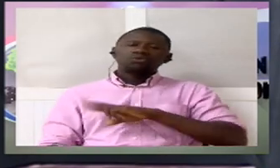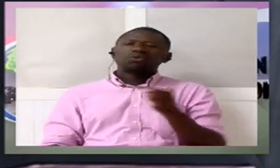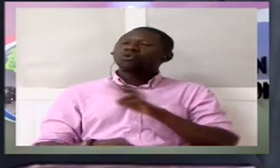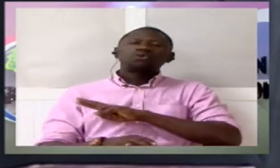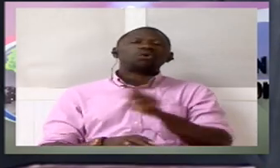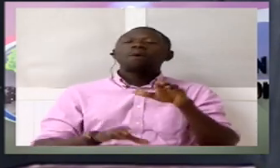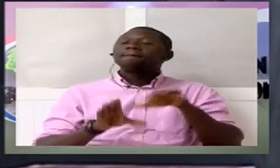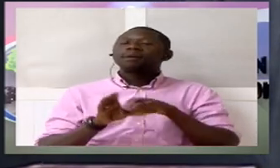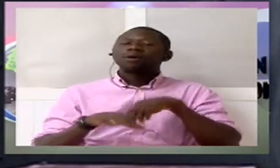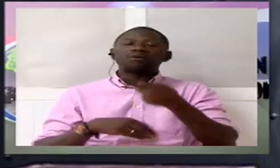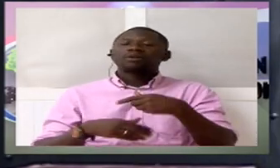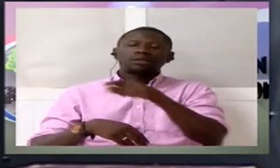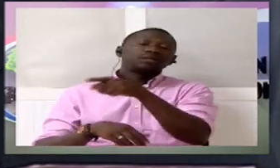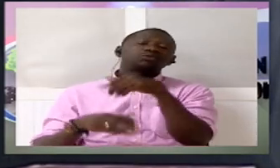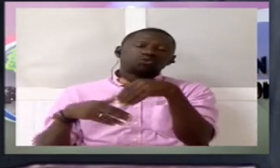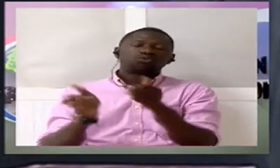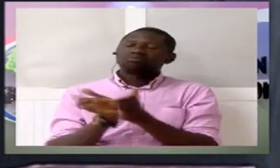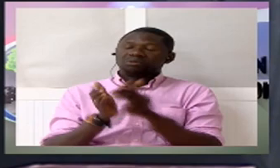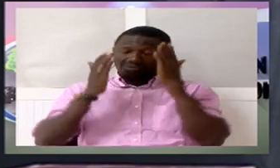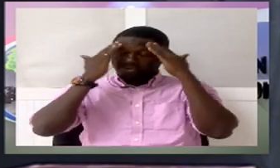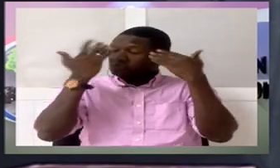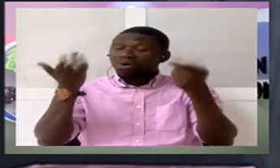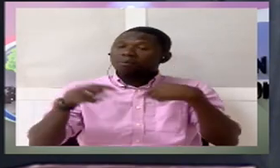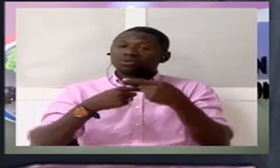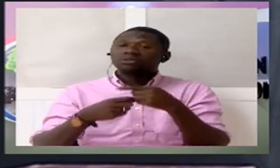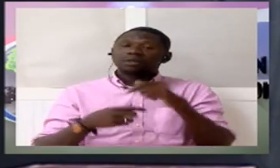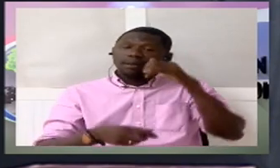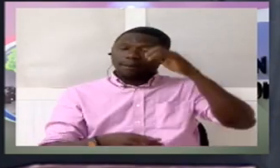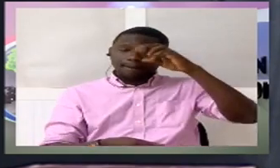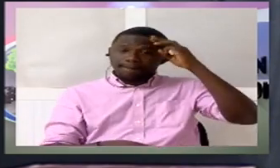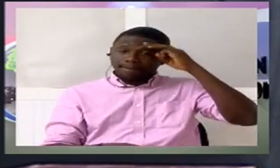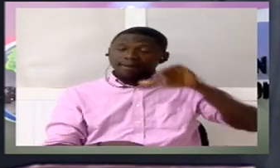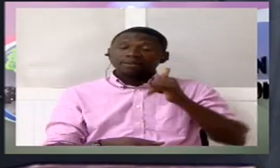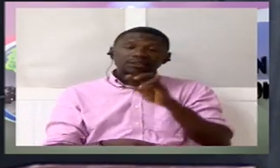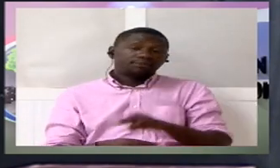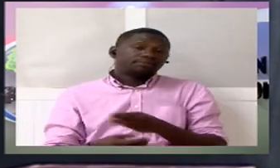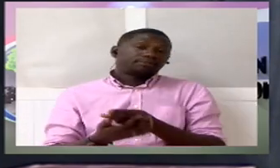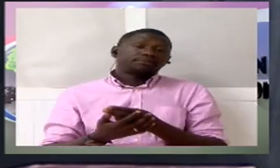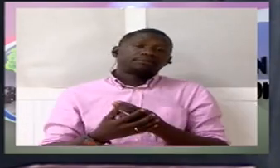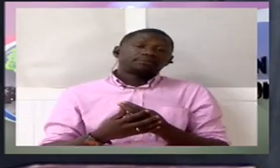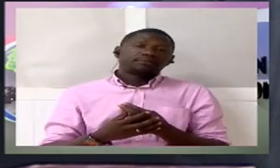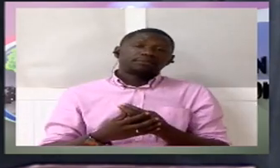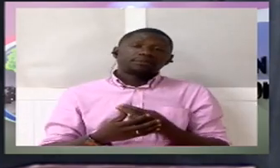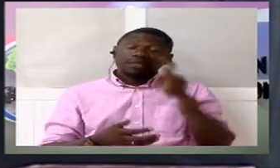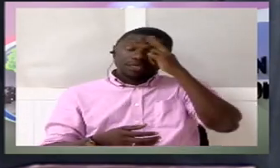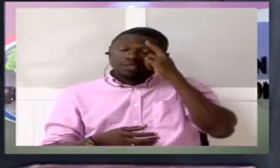he was not a member. I'm not aware of his membership of that group. The reason why I said that,